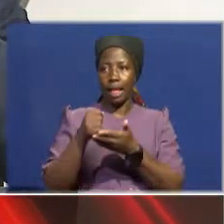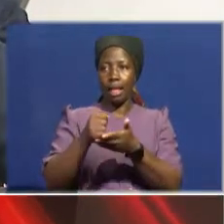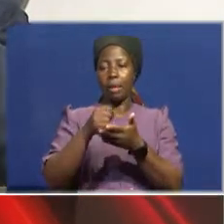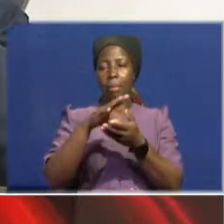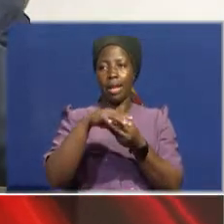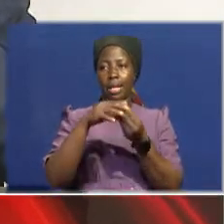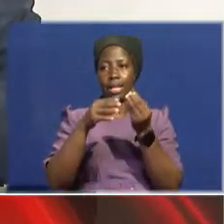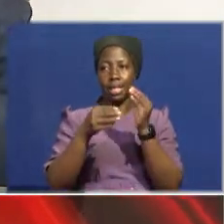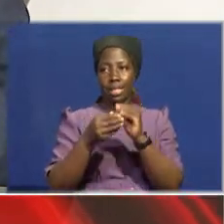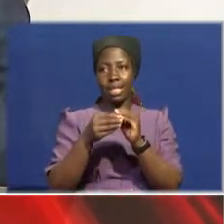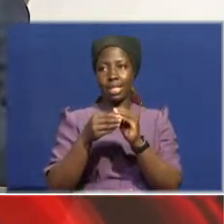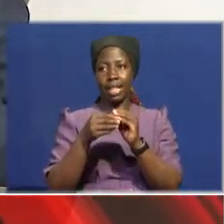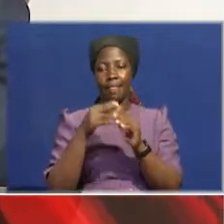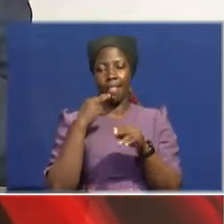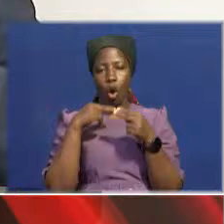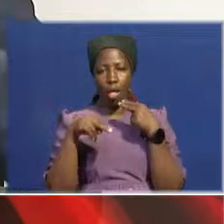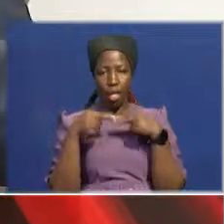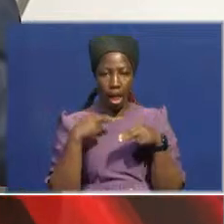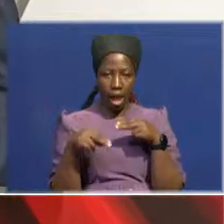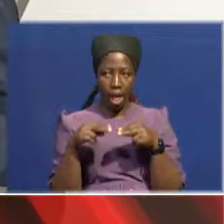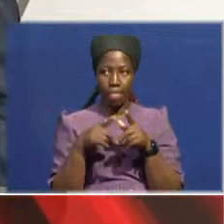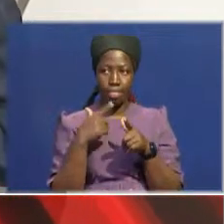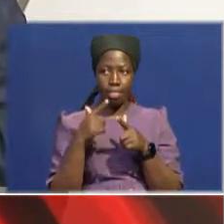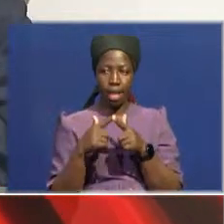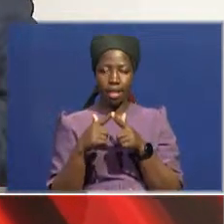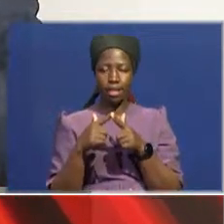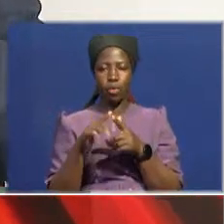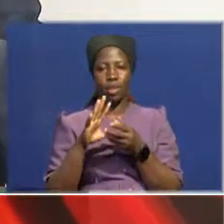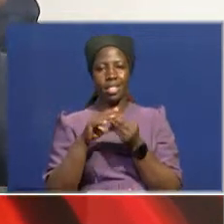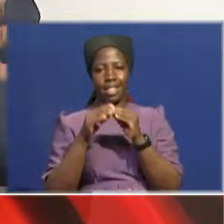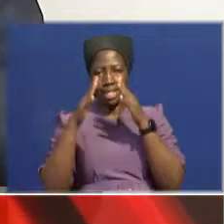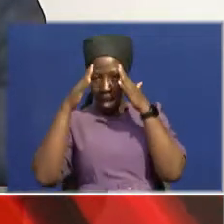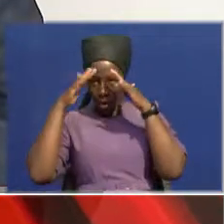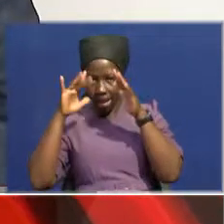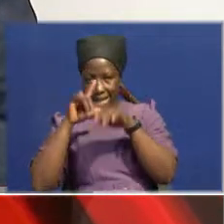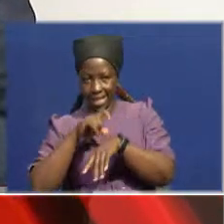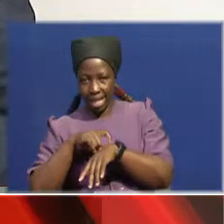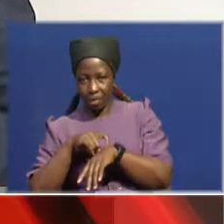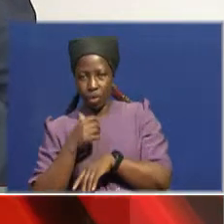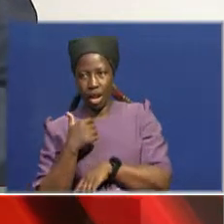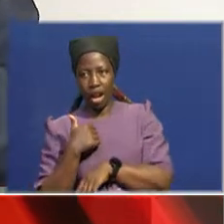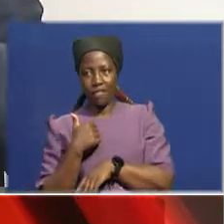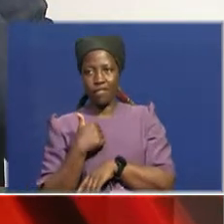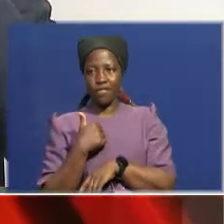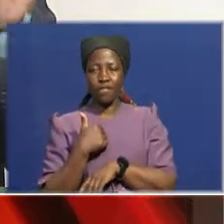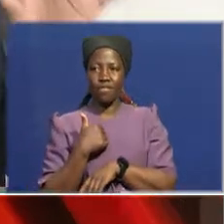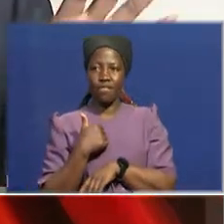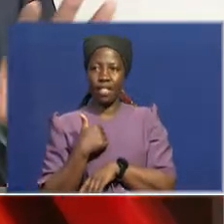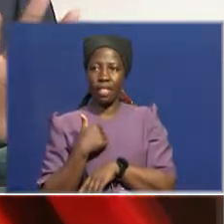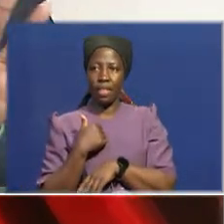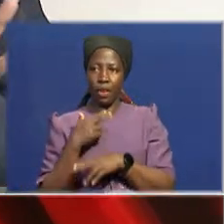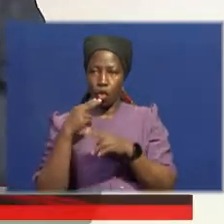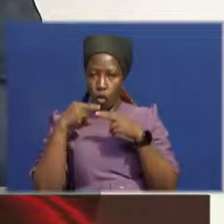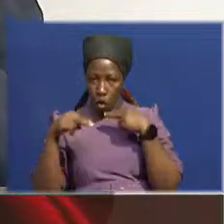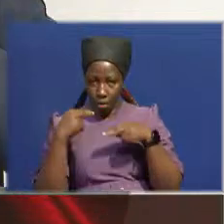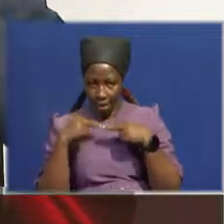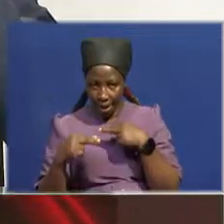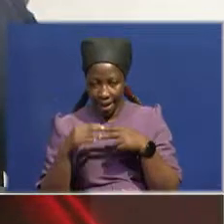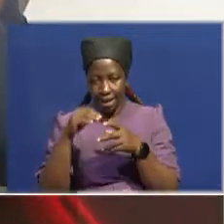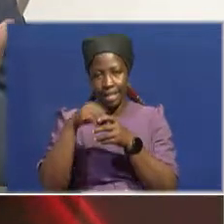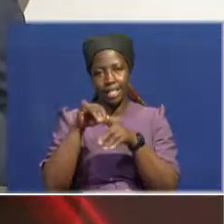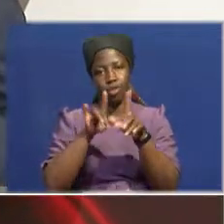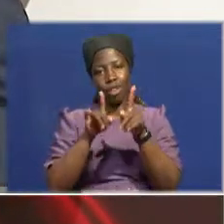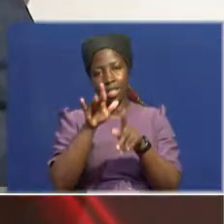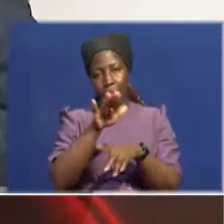create those resorts. And then now we create awareness. Once you have the facilities within the attractions,